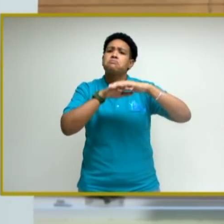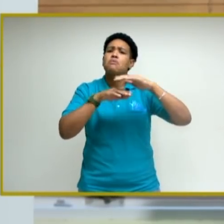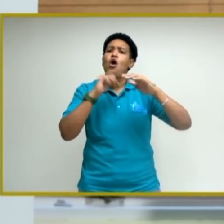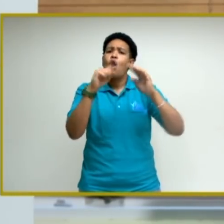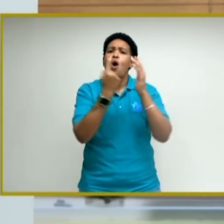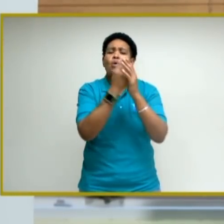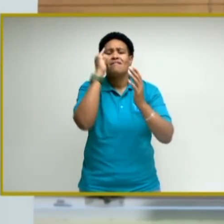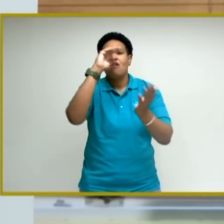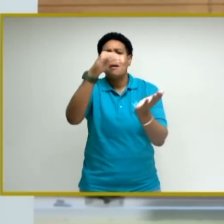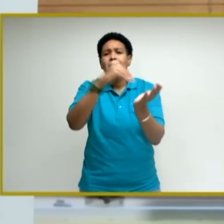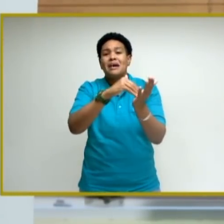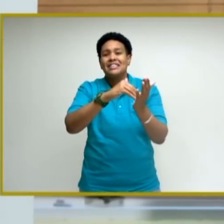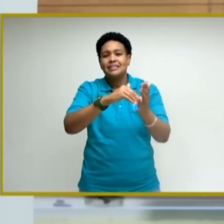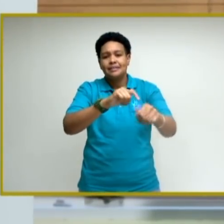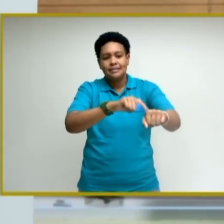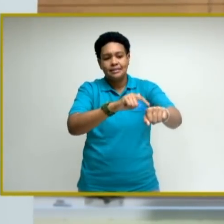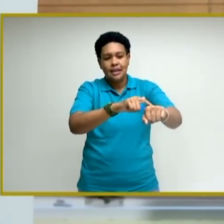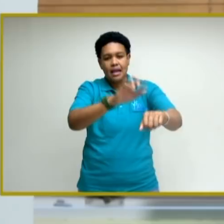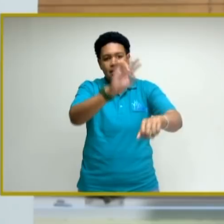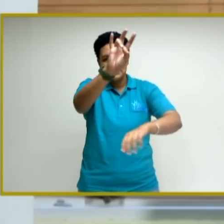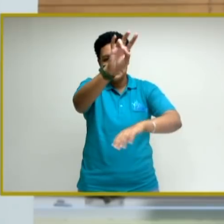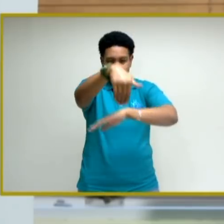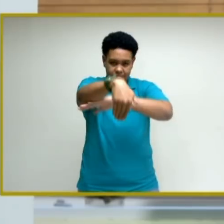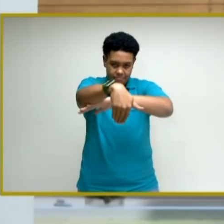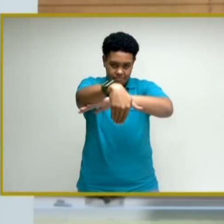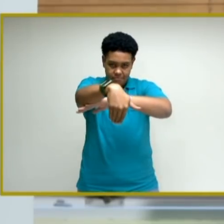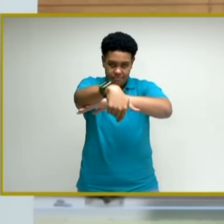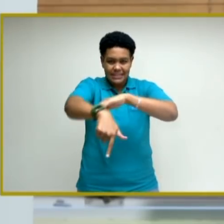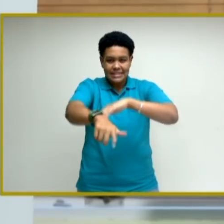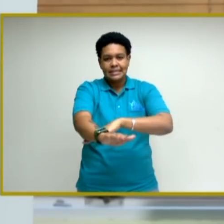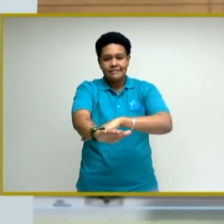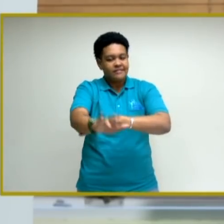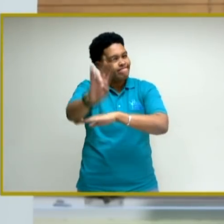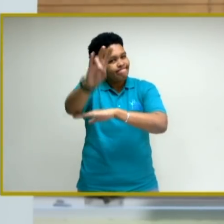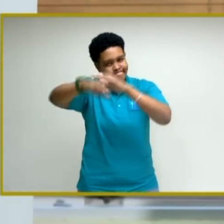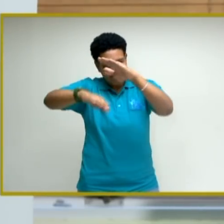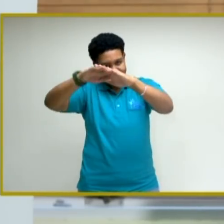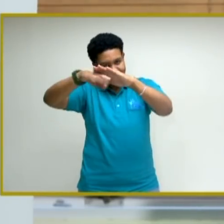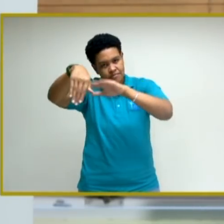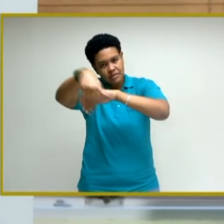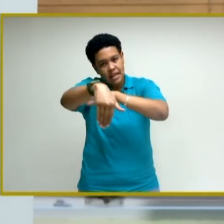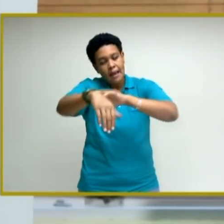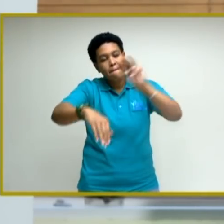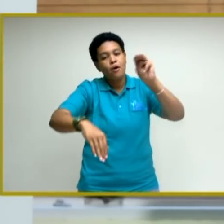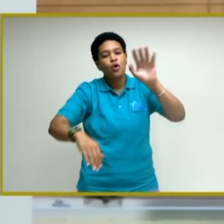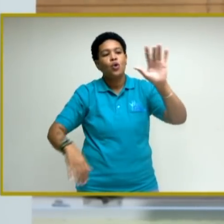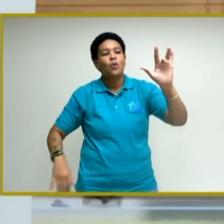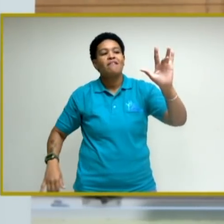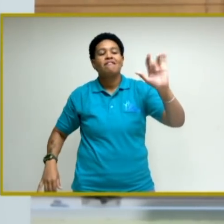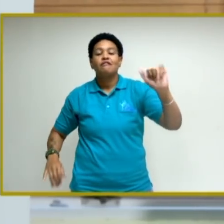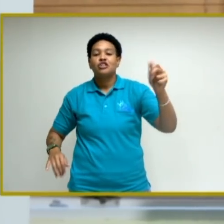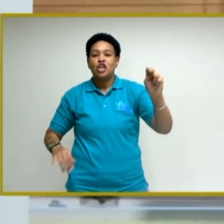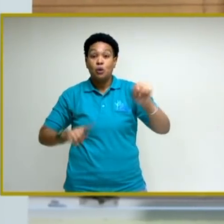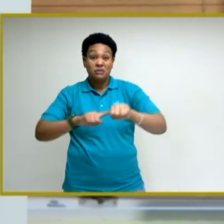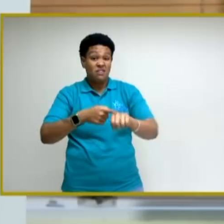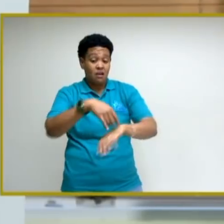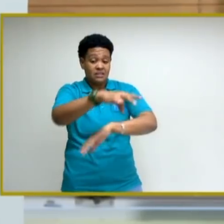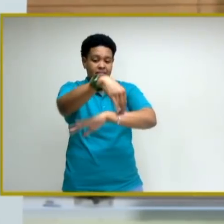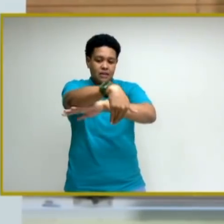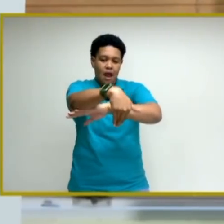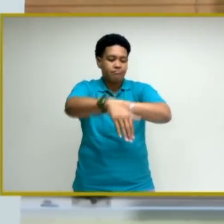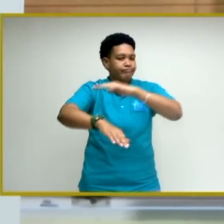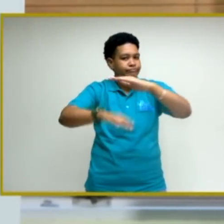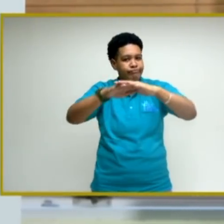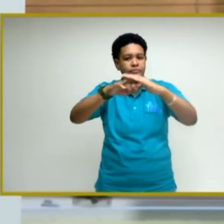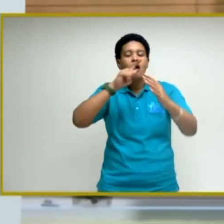will begin at 7 p.m. this evening, that's Monday the 25th of January,